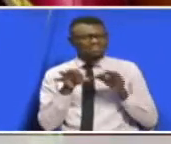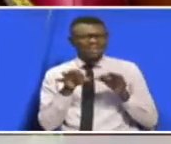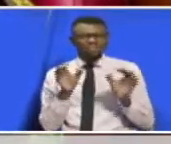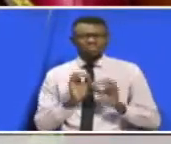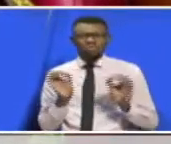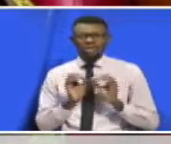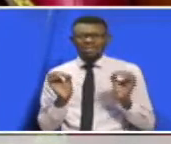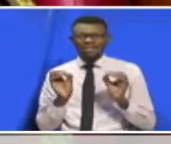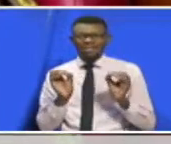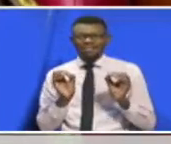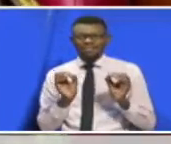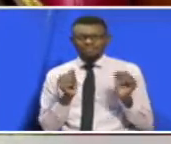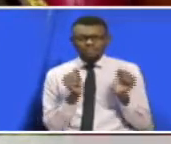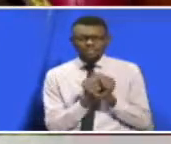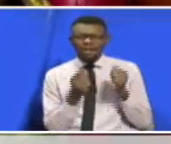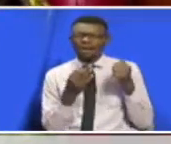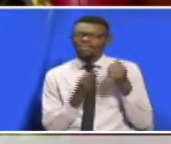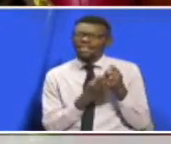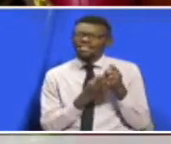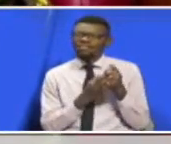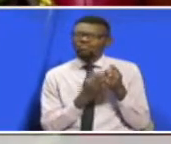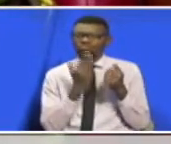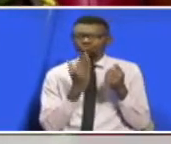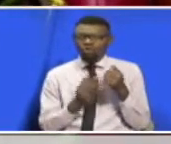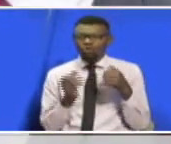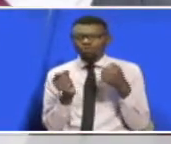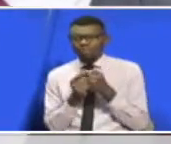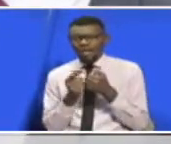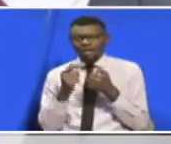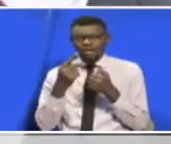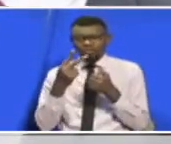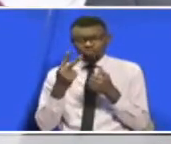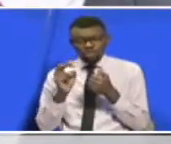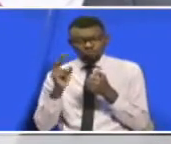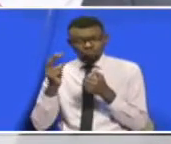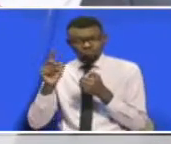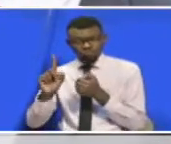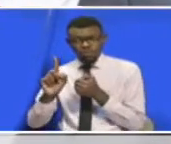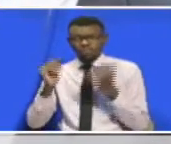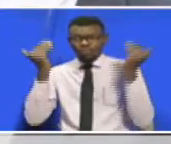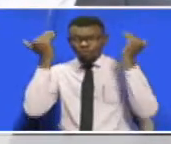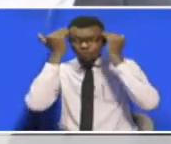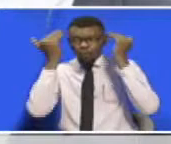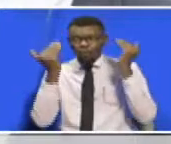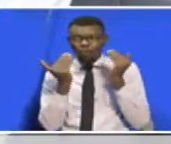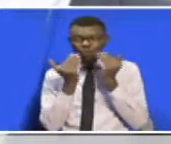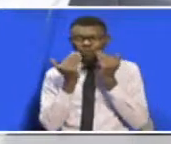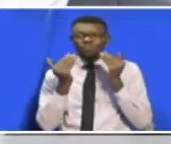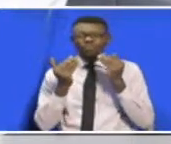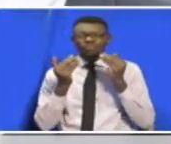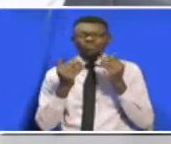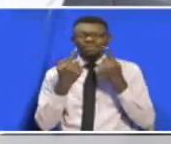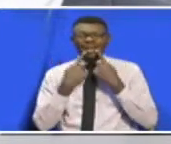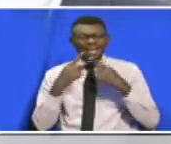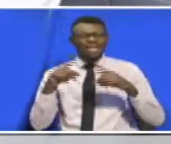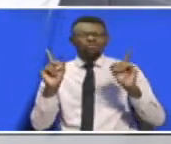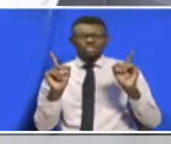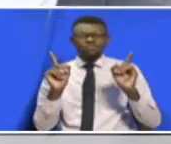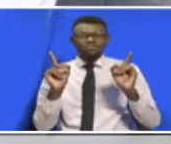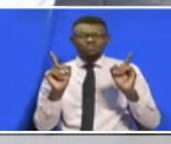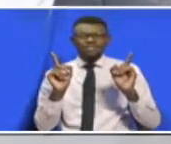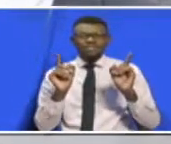Then on the 18th of November 2021, the court now proceeded to sentence Mr. Kinoti